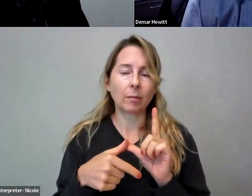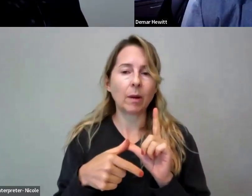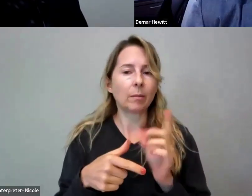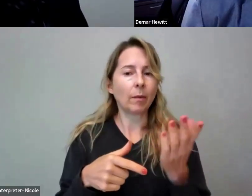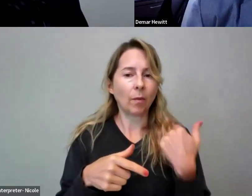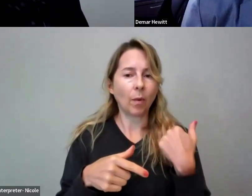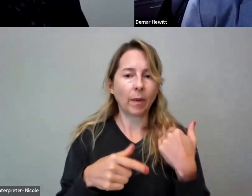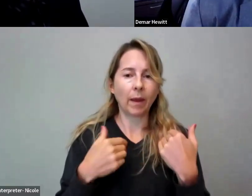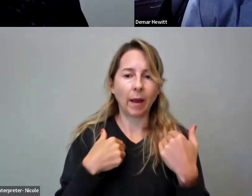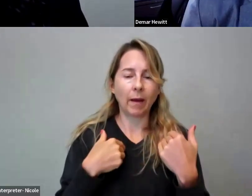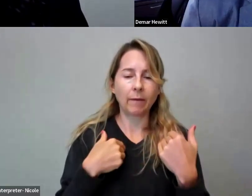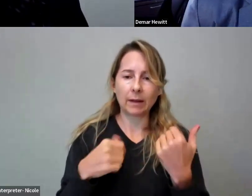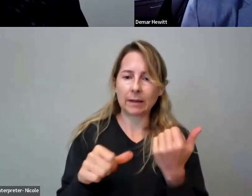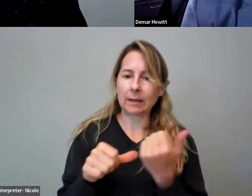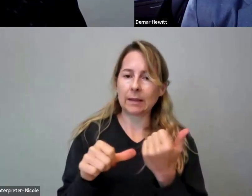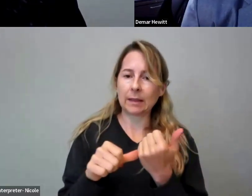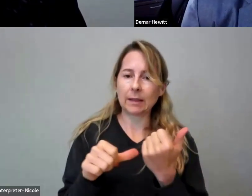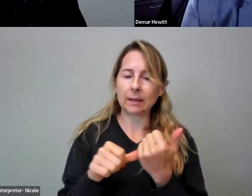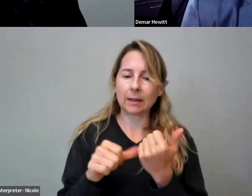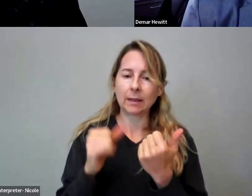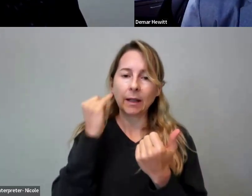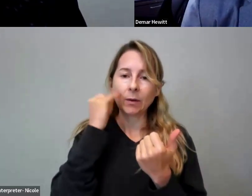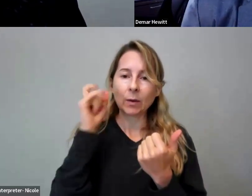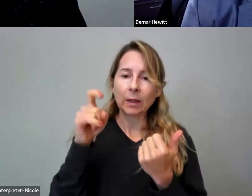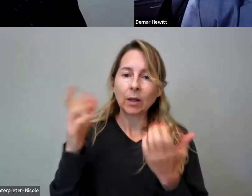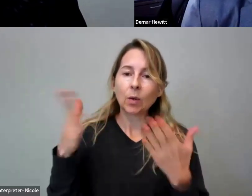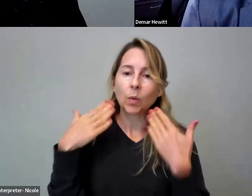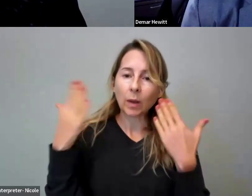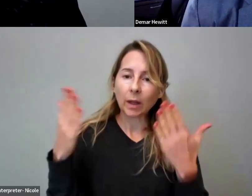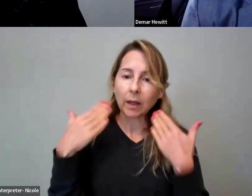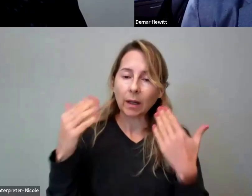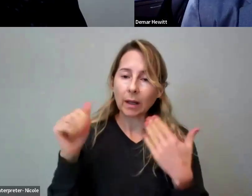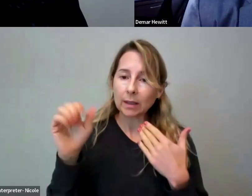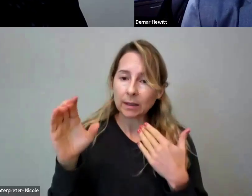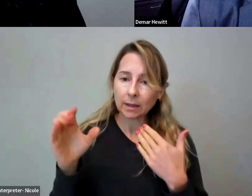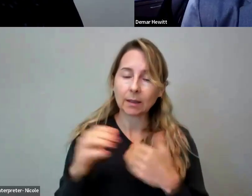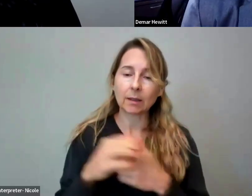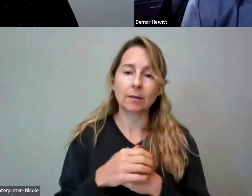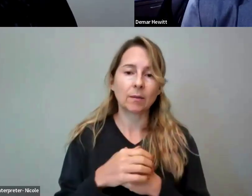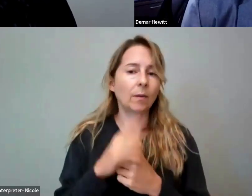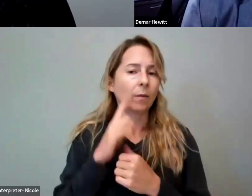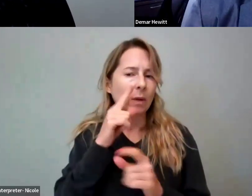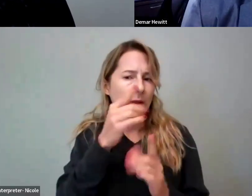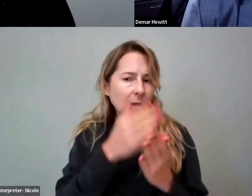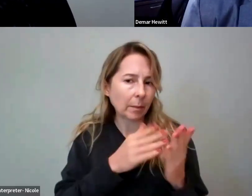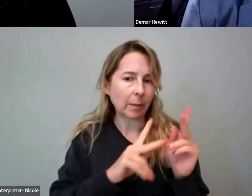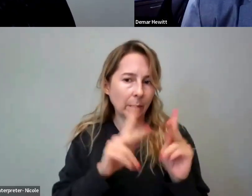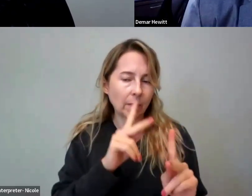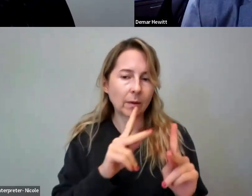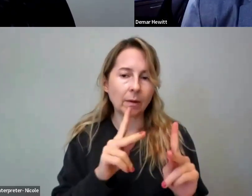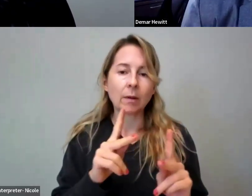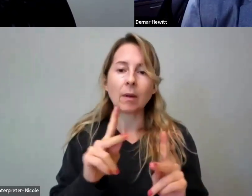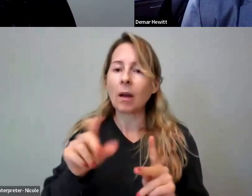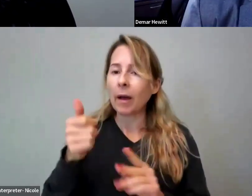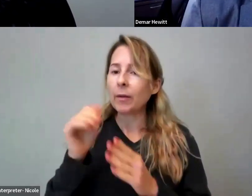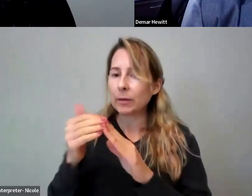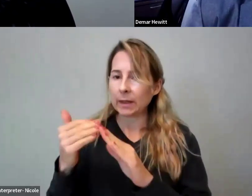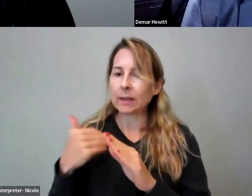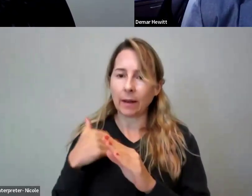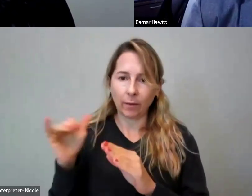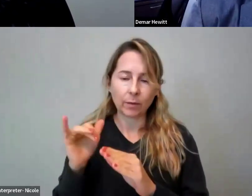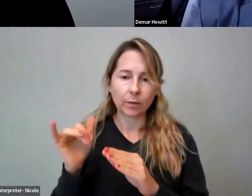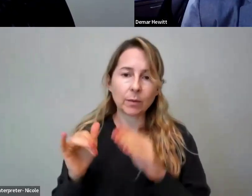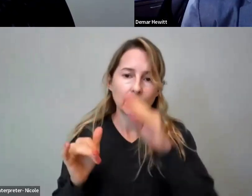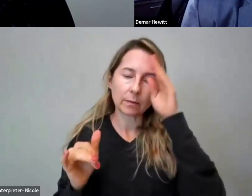would assist you in cooling mechanisms, for certain qualified persons. I know other cities have that in place,